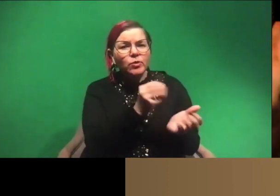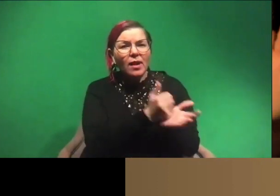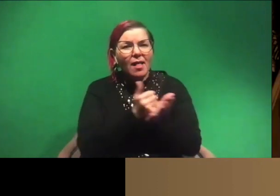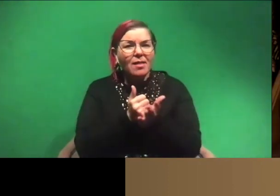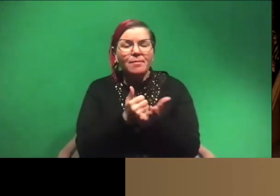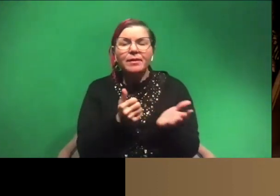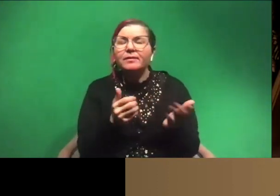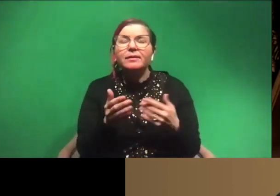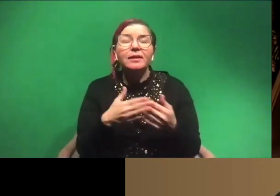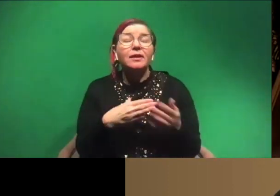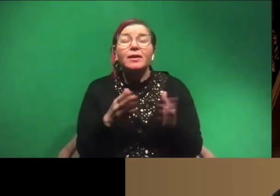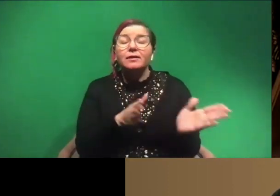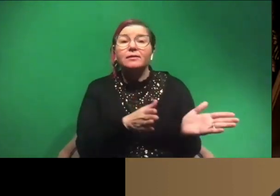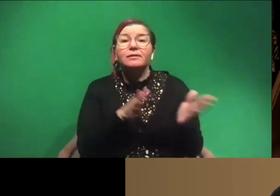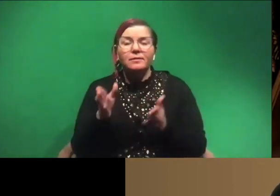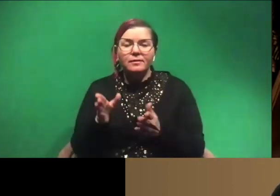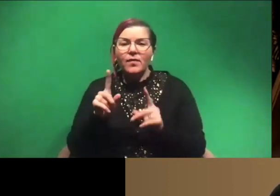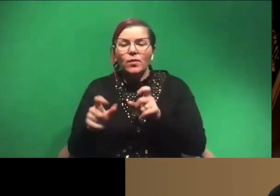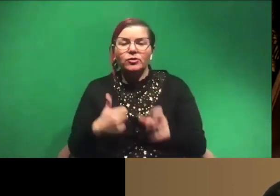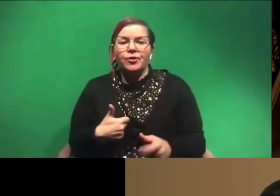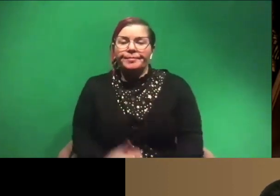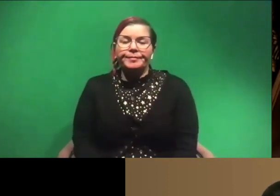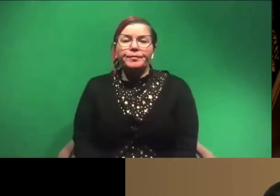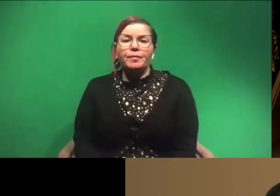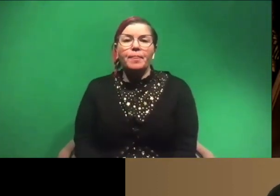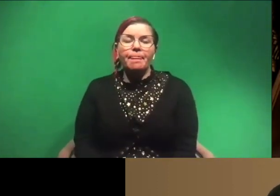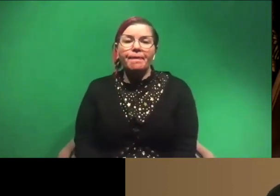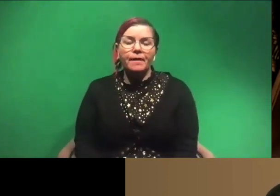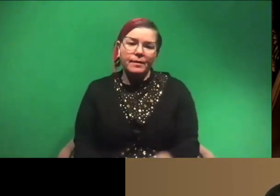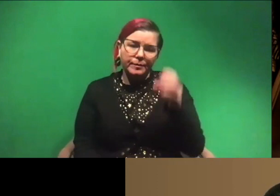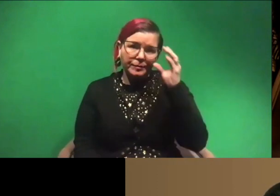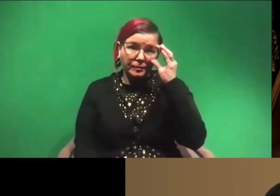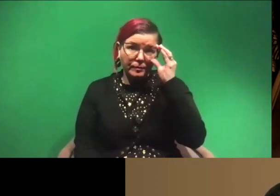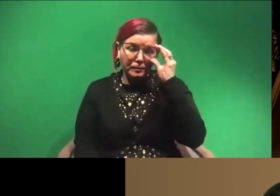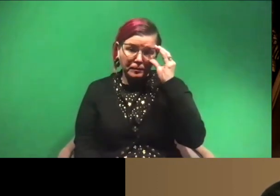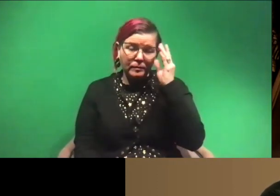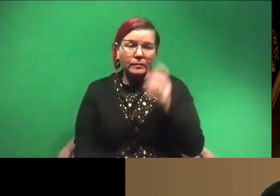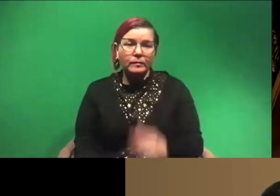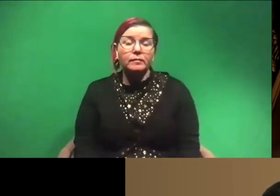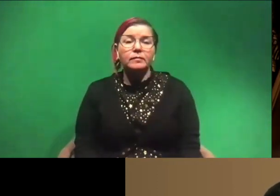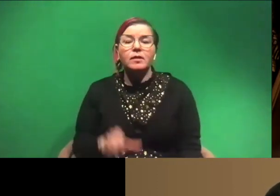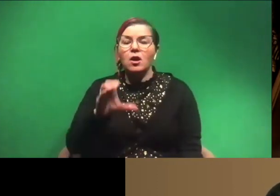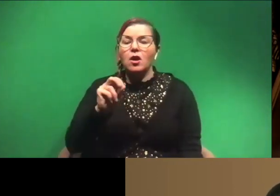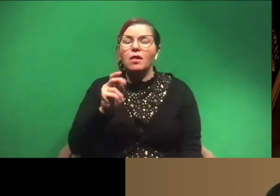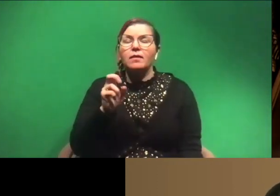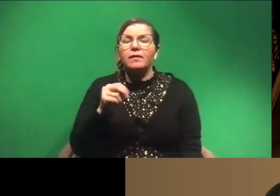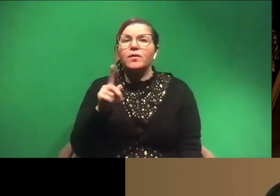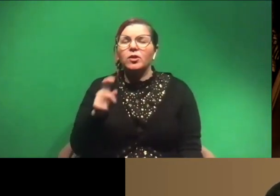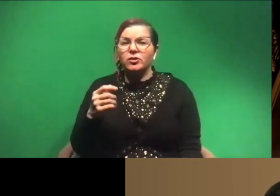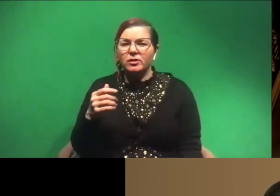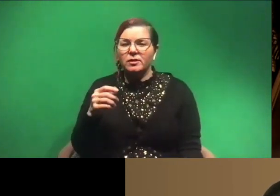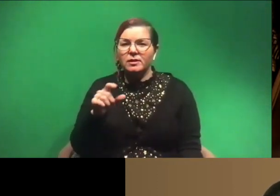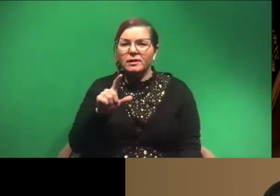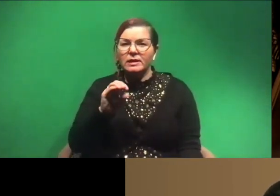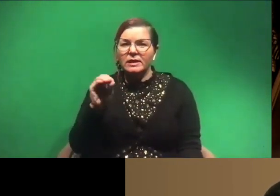But anyway, let's get into the questions. So the Conlin has a question. Do you have stairs in zero